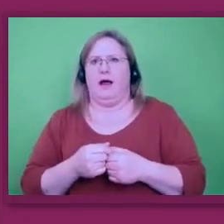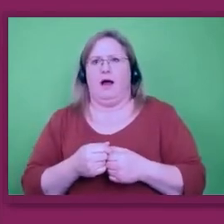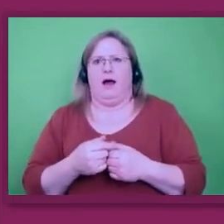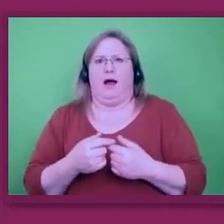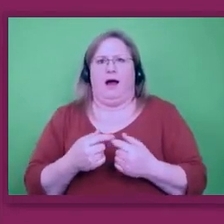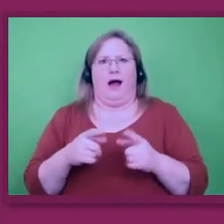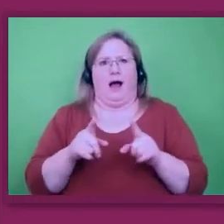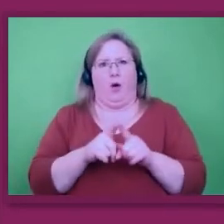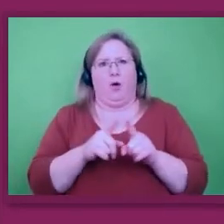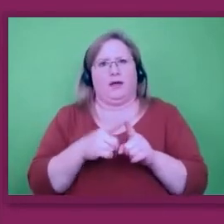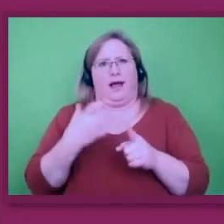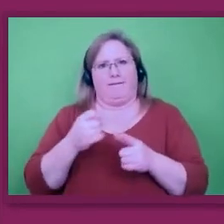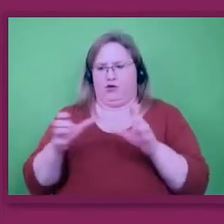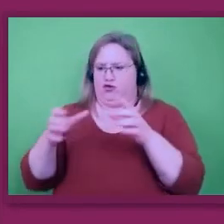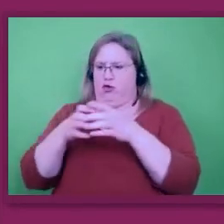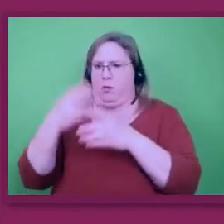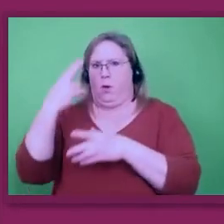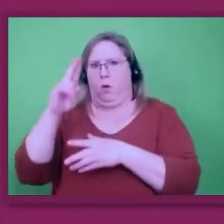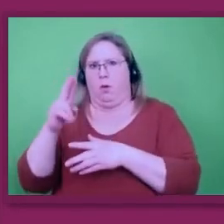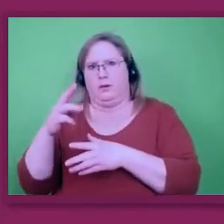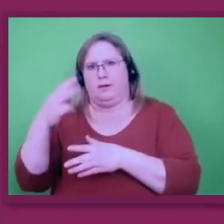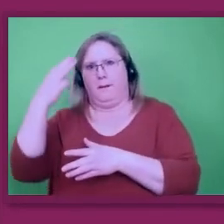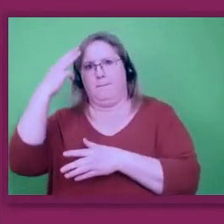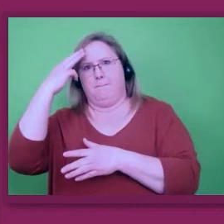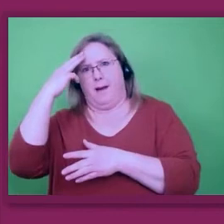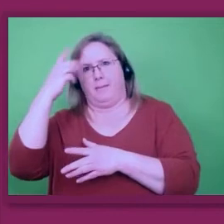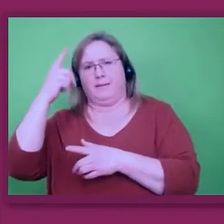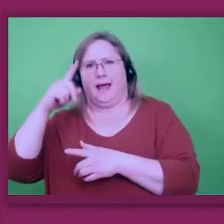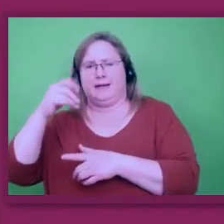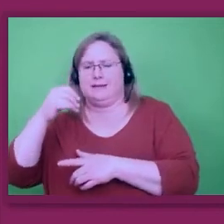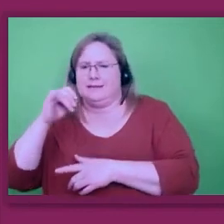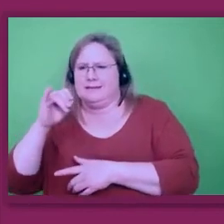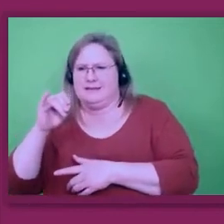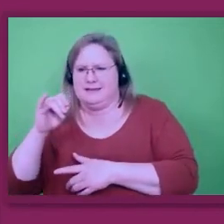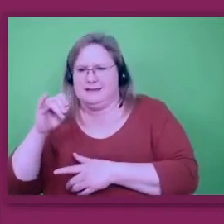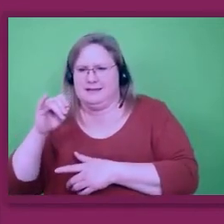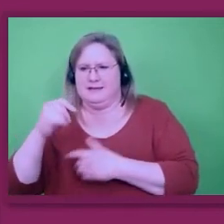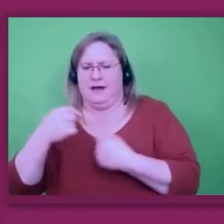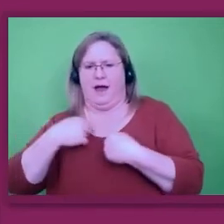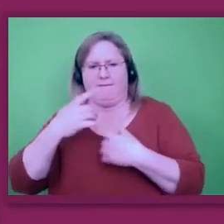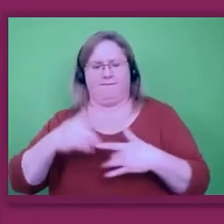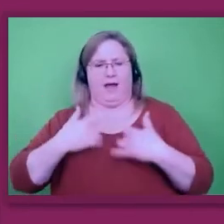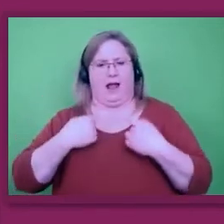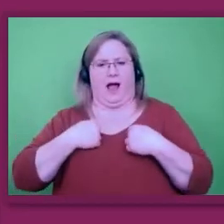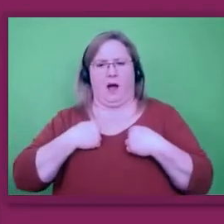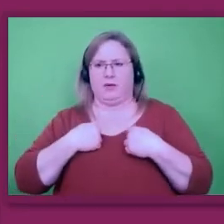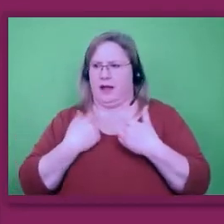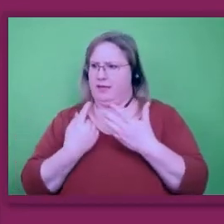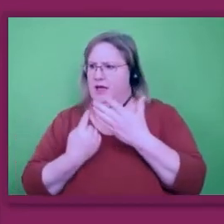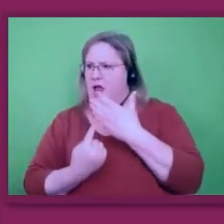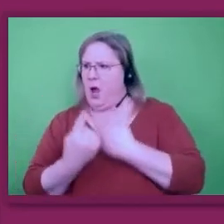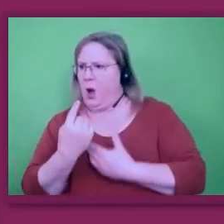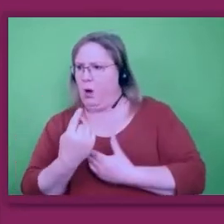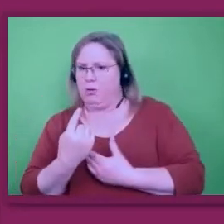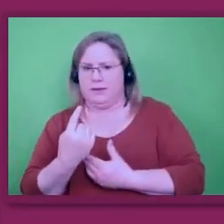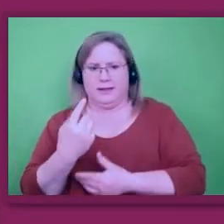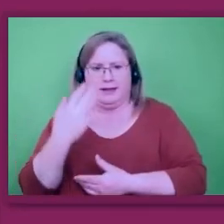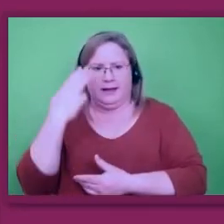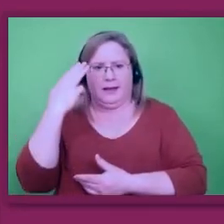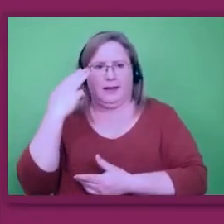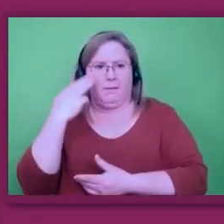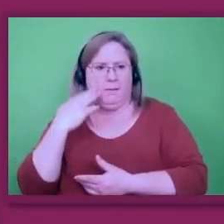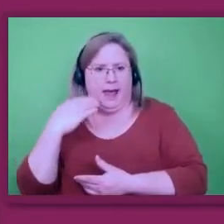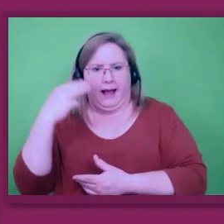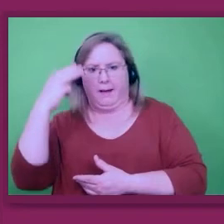like Sandra, you know, I felt like I was the only sort of Black mum in all of these groups, baby groups,